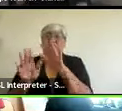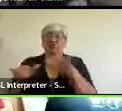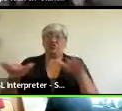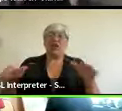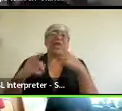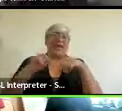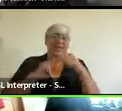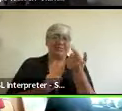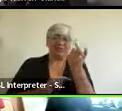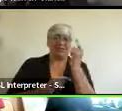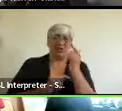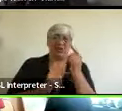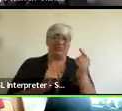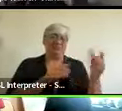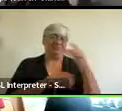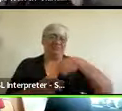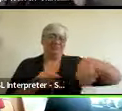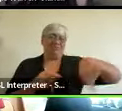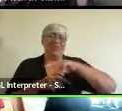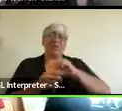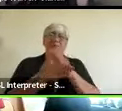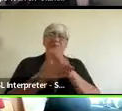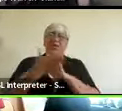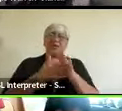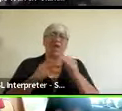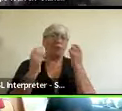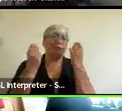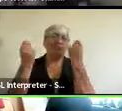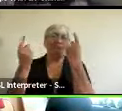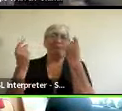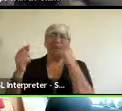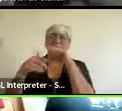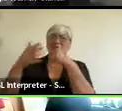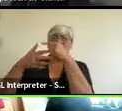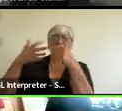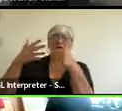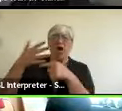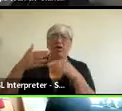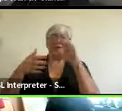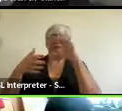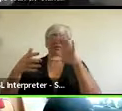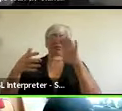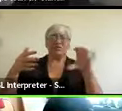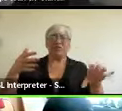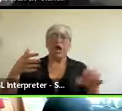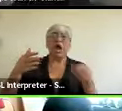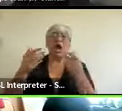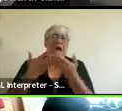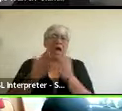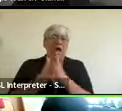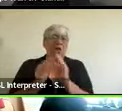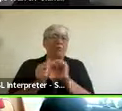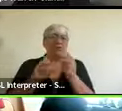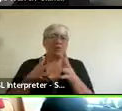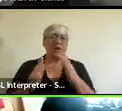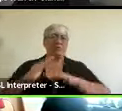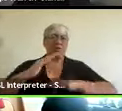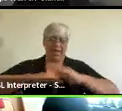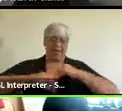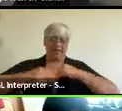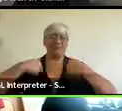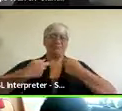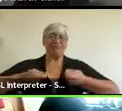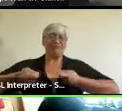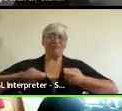so they can get a good understanding of what's the best way to behave. Now,